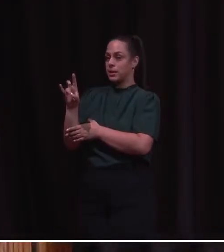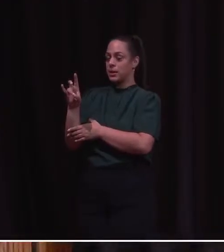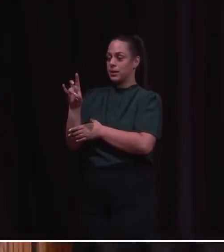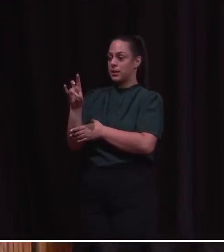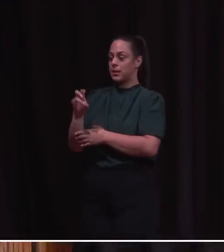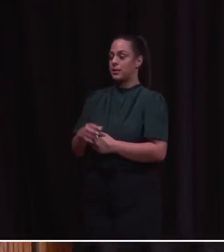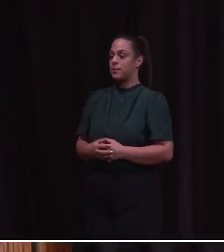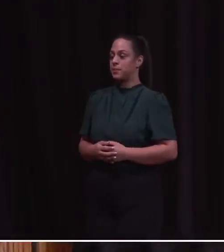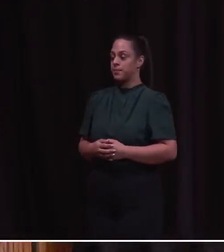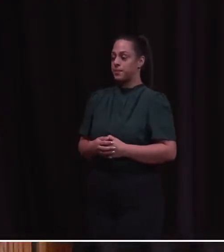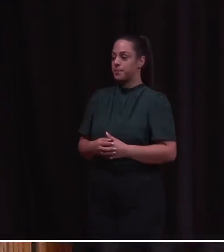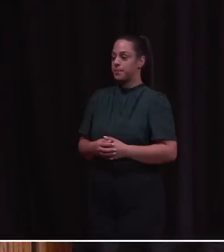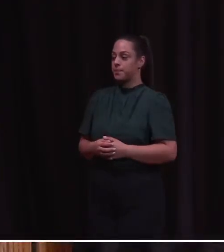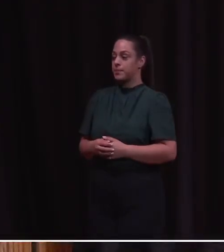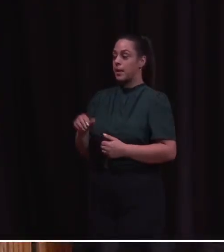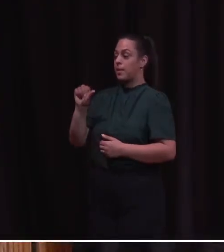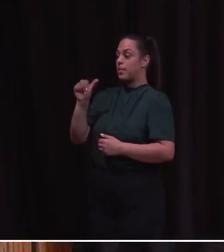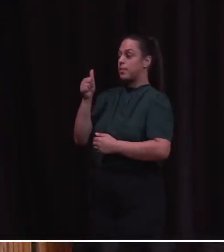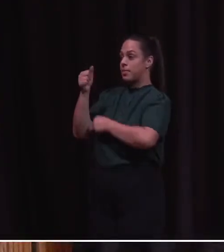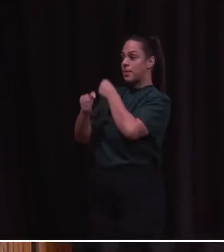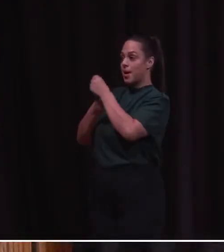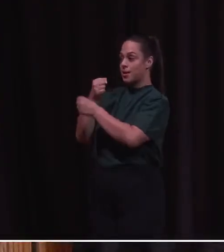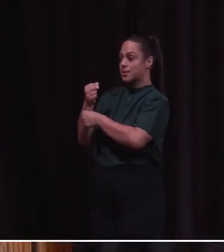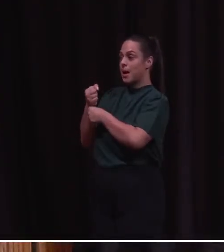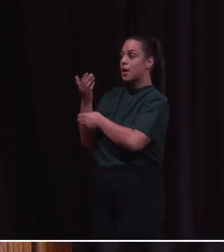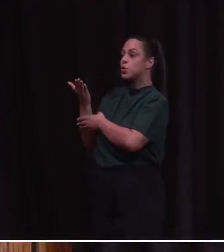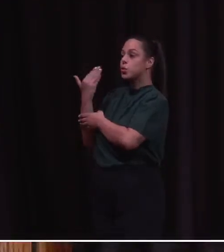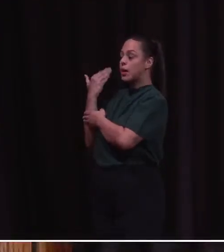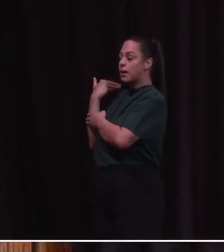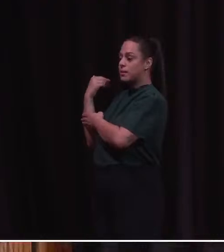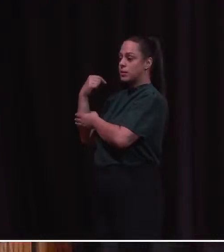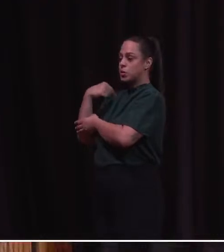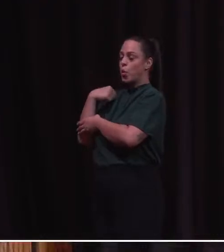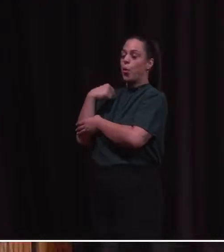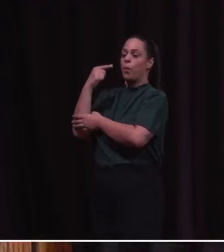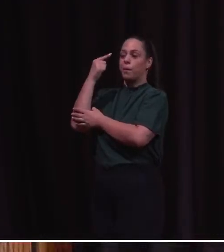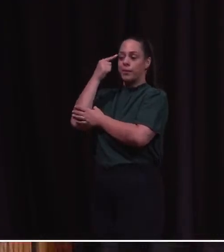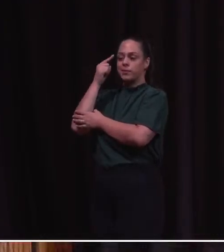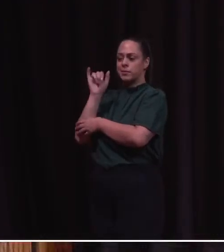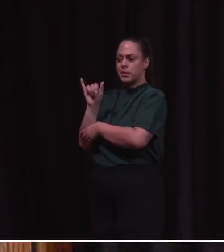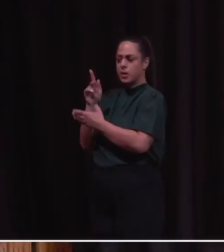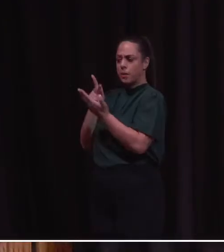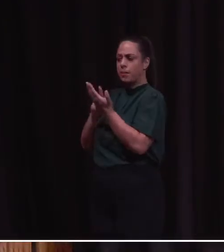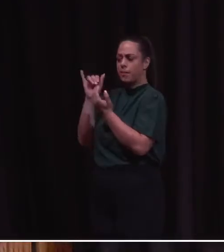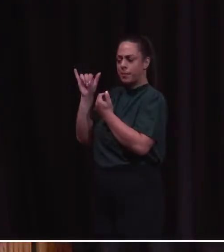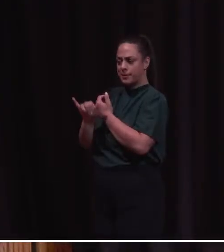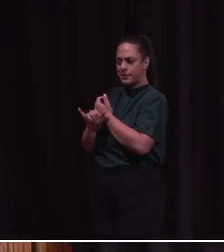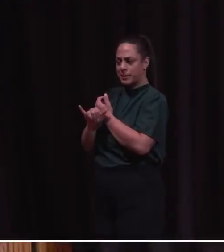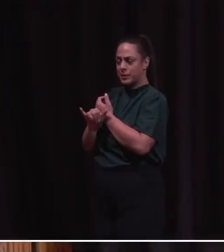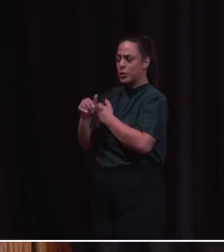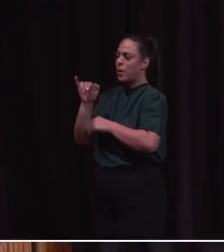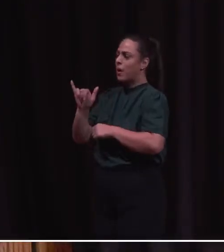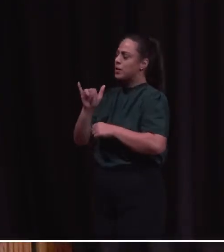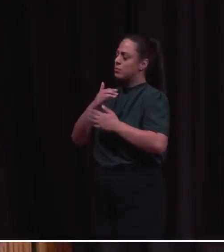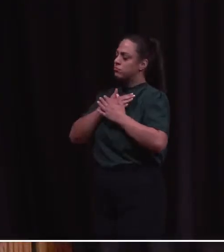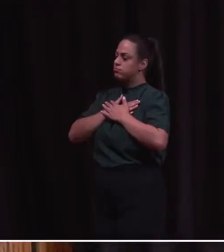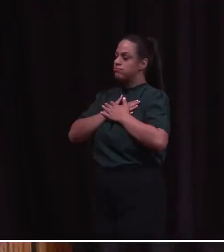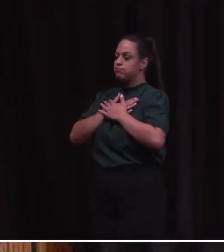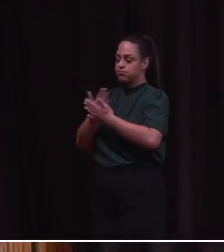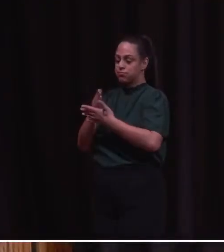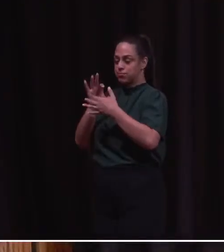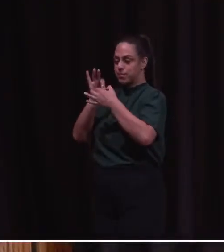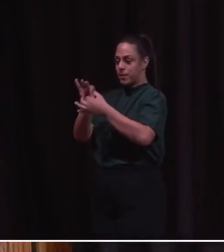the project. An extended sociological disquisition on gender, Invention argues that